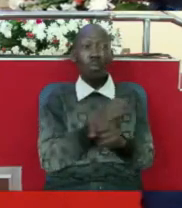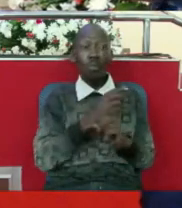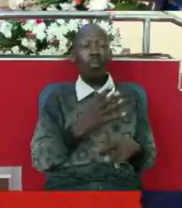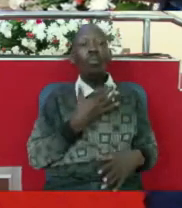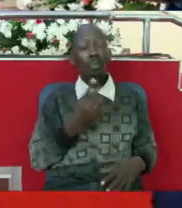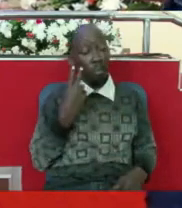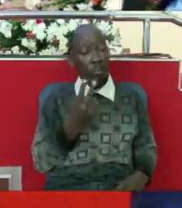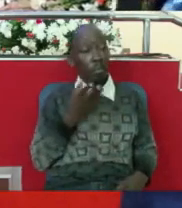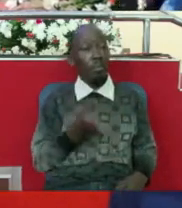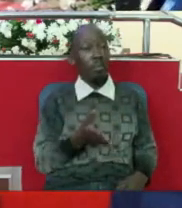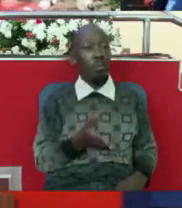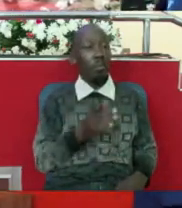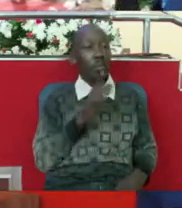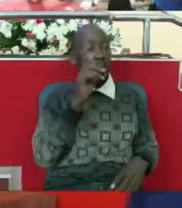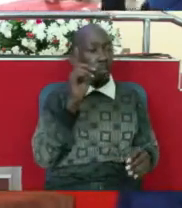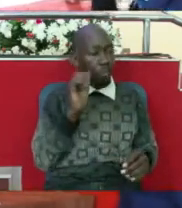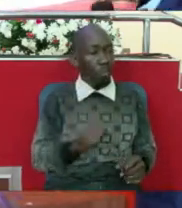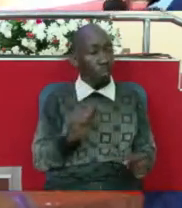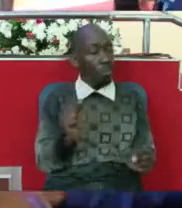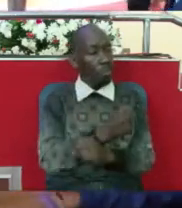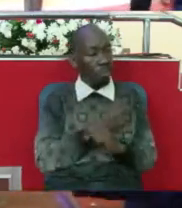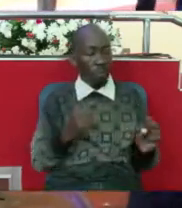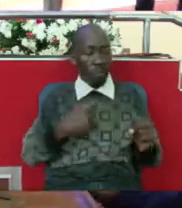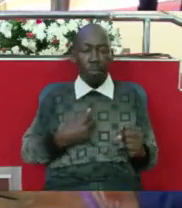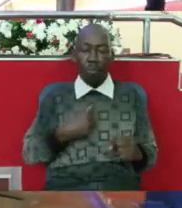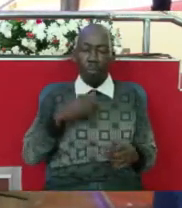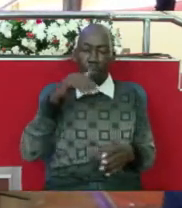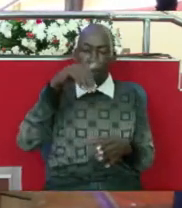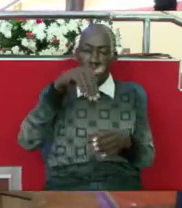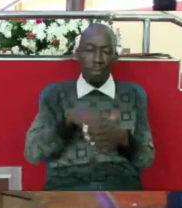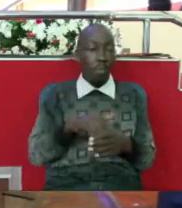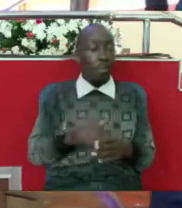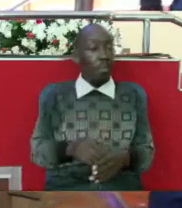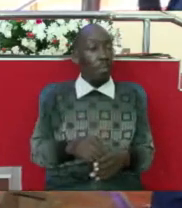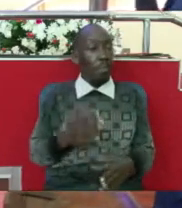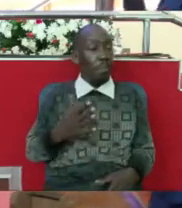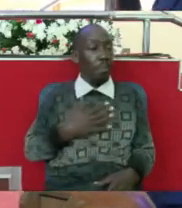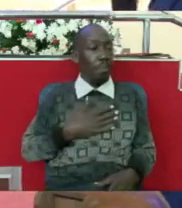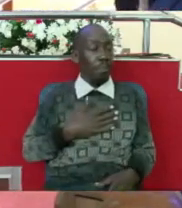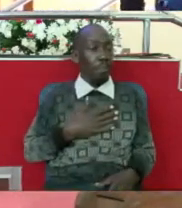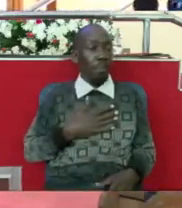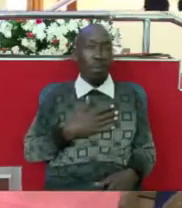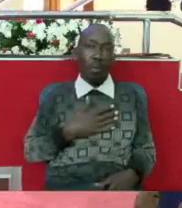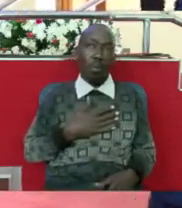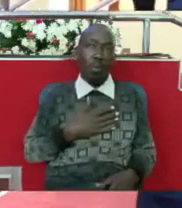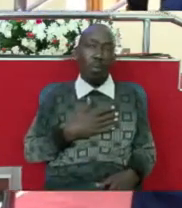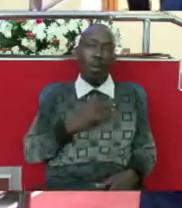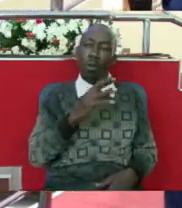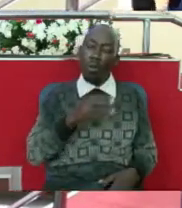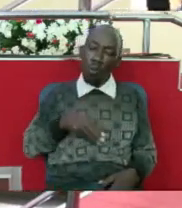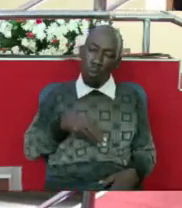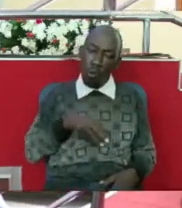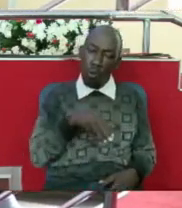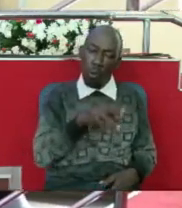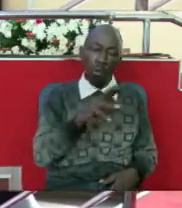But what, I can't take a thing with me. Lakini kile siwezi peleka na chochote. Yet Satan will have you work your whole